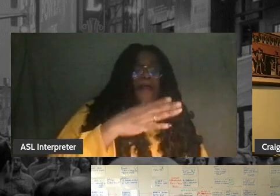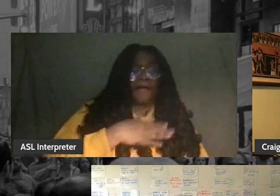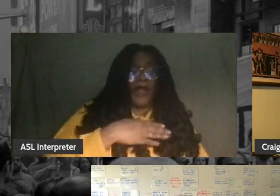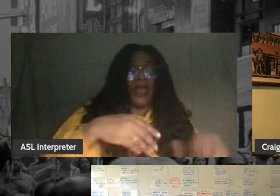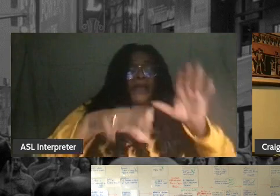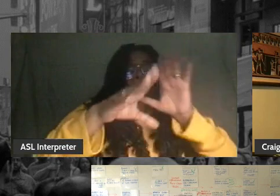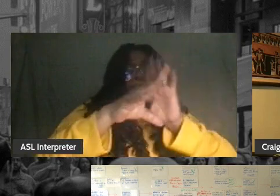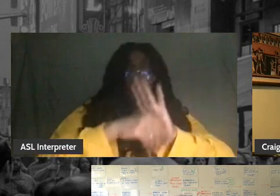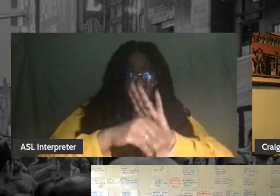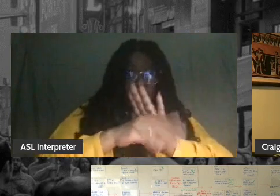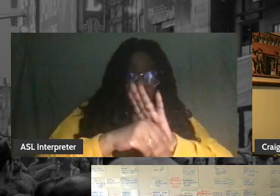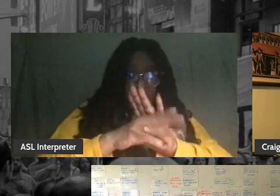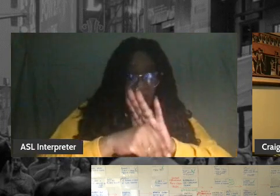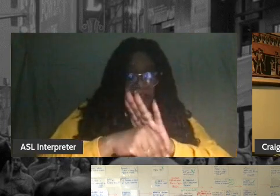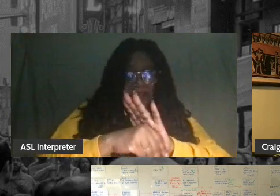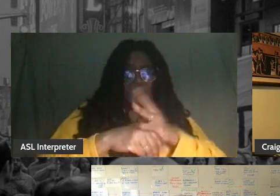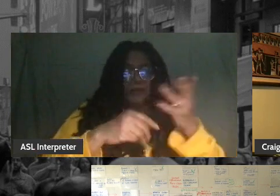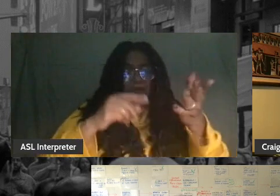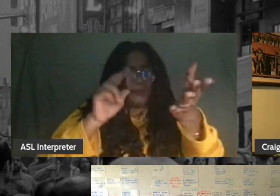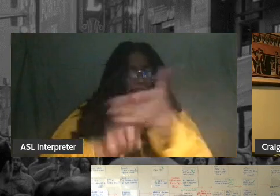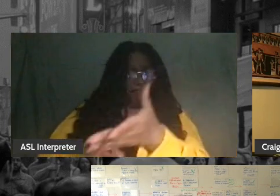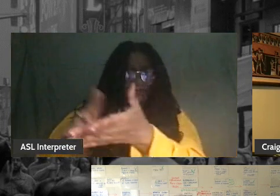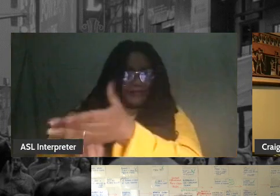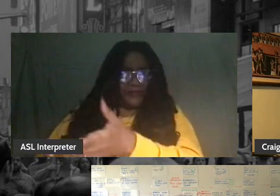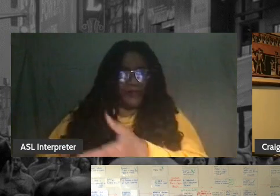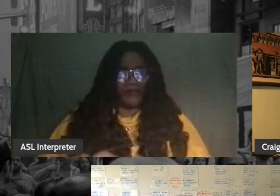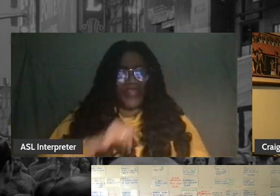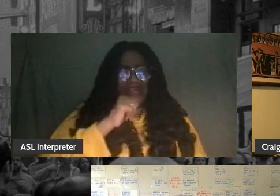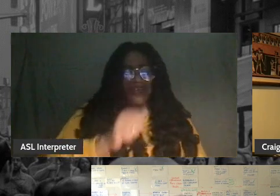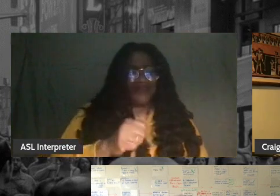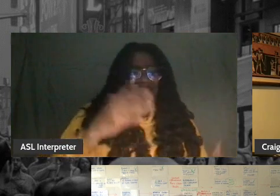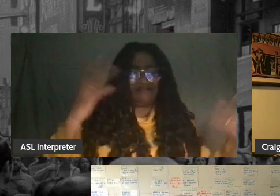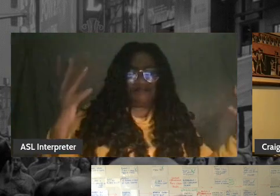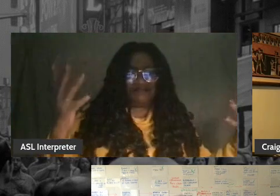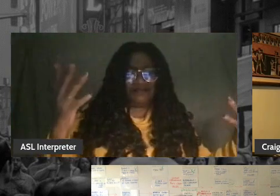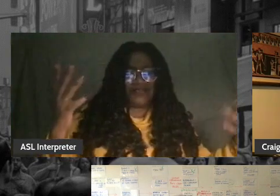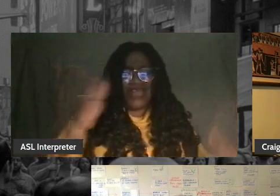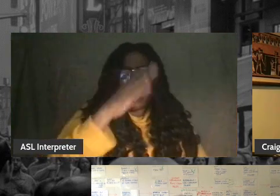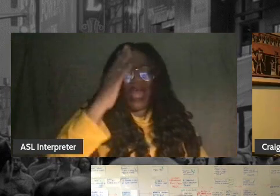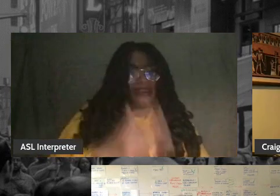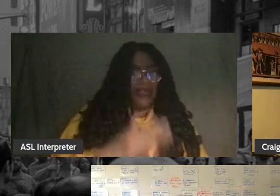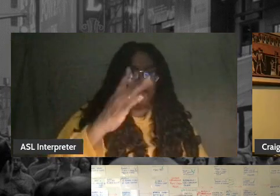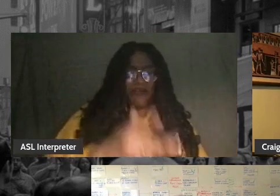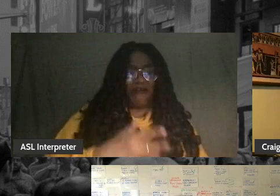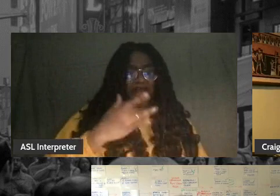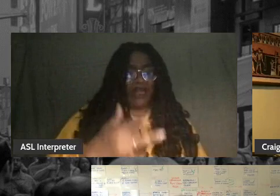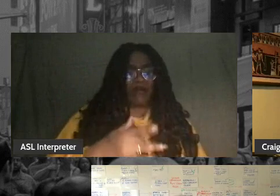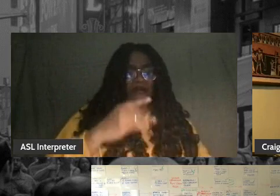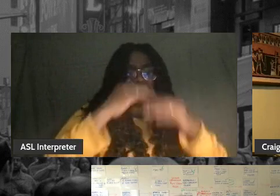And I, frankly speaking, couldn't really figure out why, because I